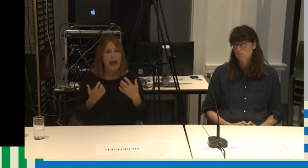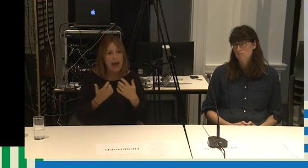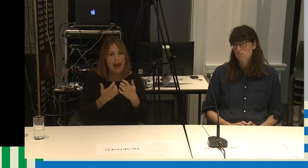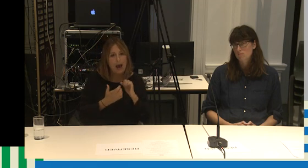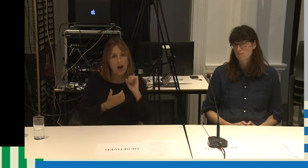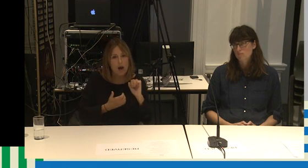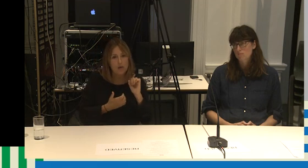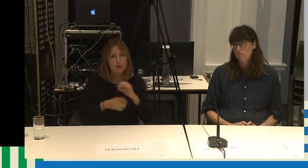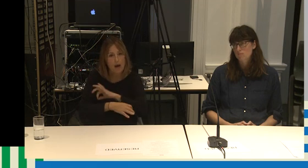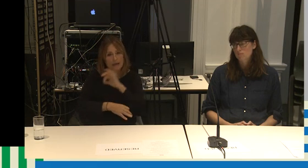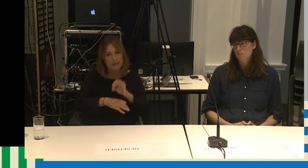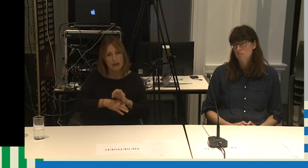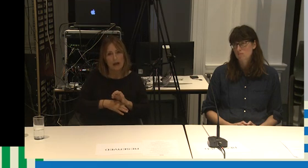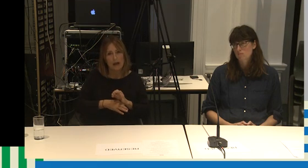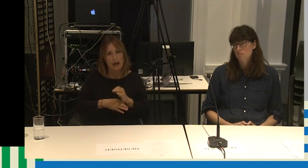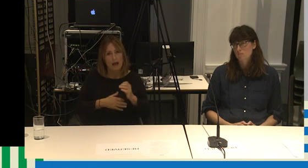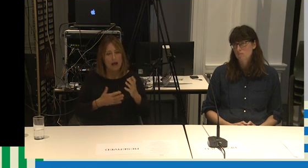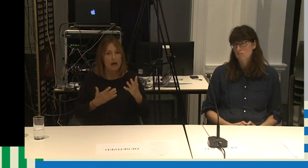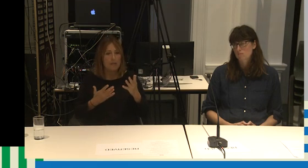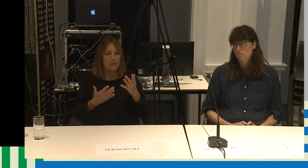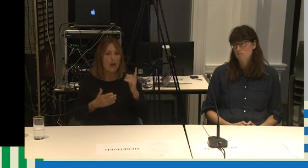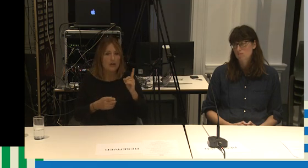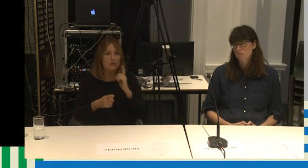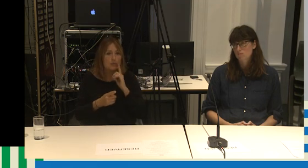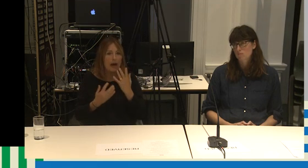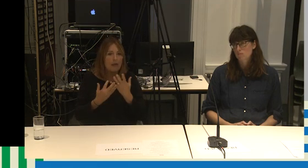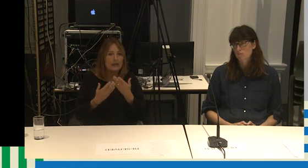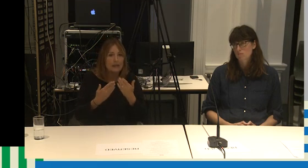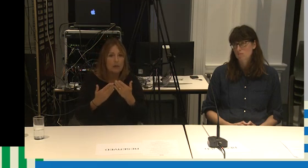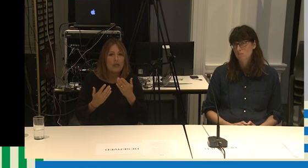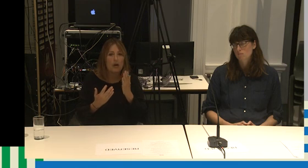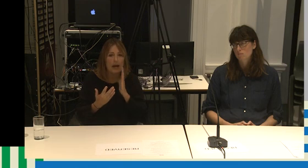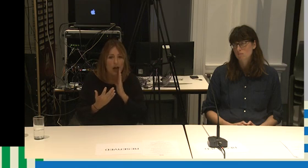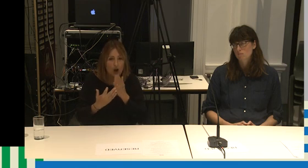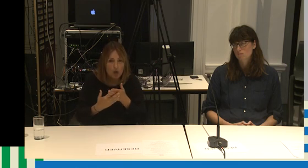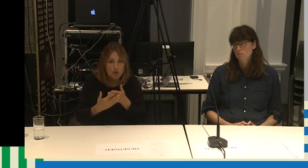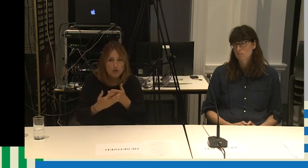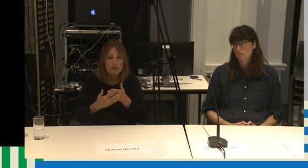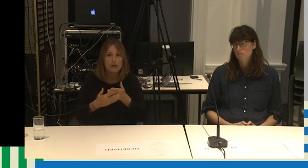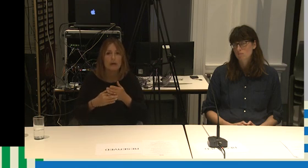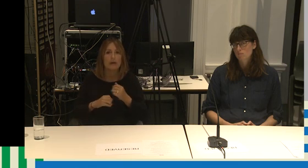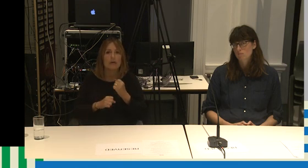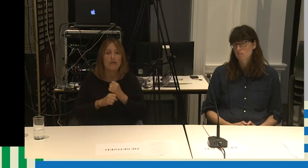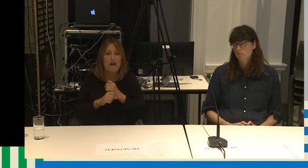flows, behavioural systems, inclusion, all of the sort of